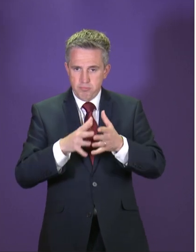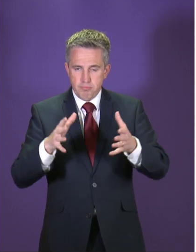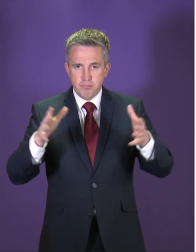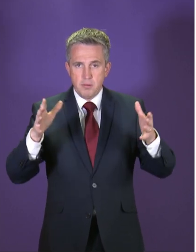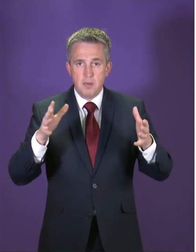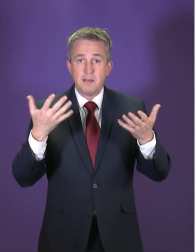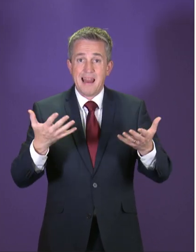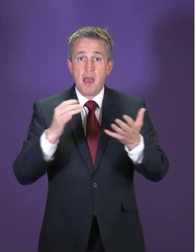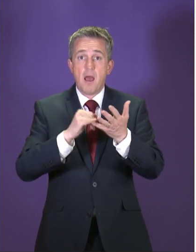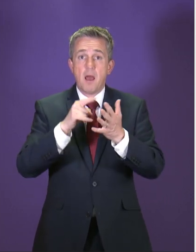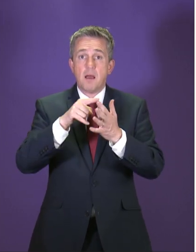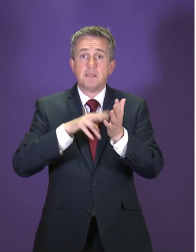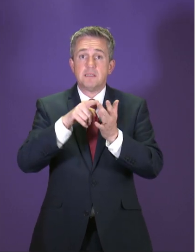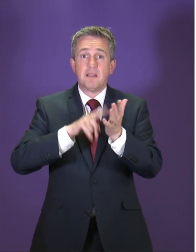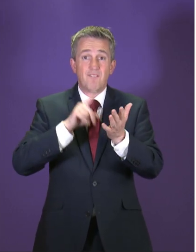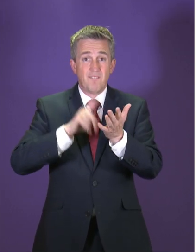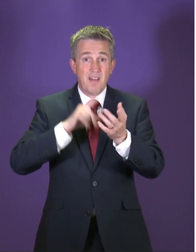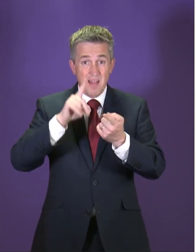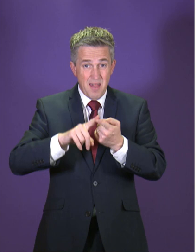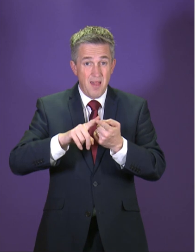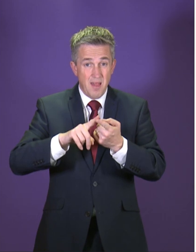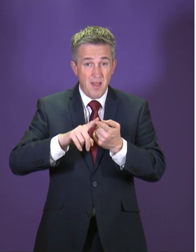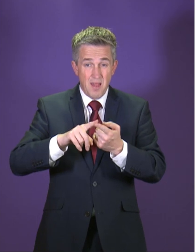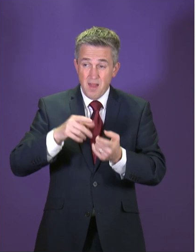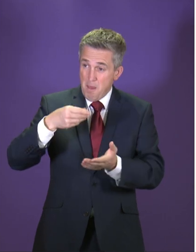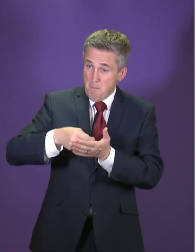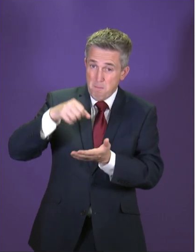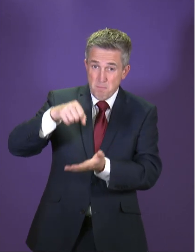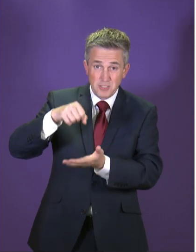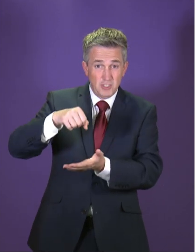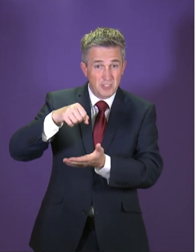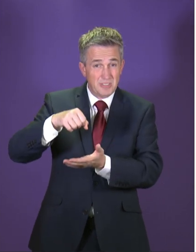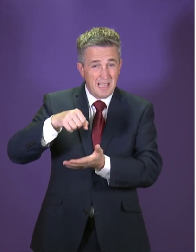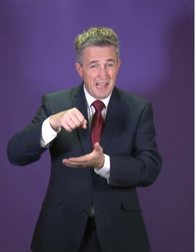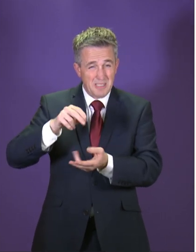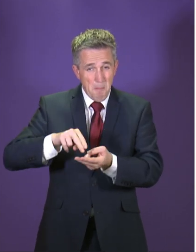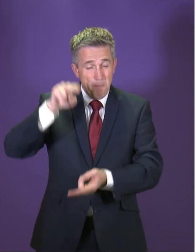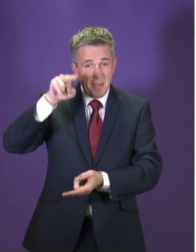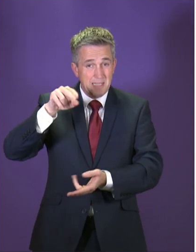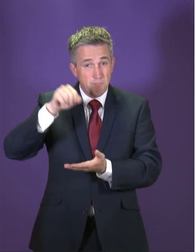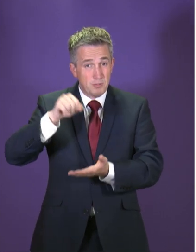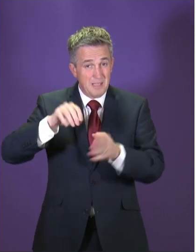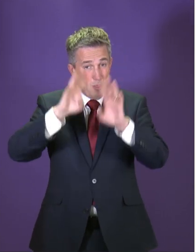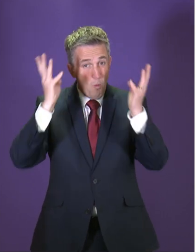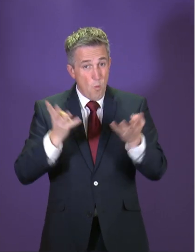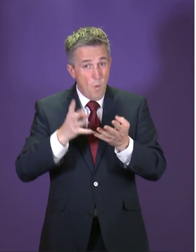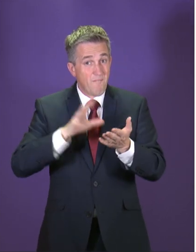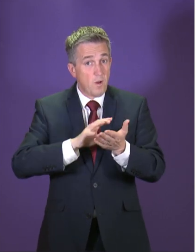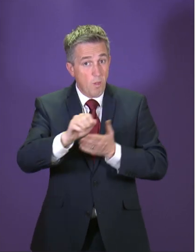Sibiu has the biggest budget in culture in the world. I'm not joking.